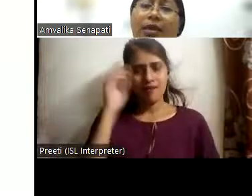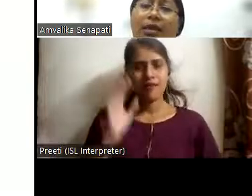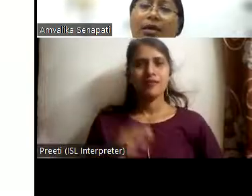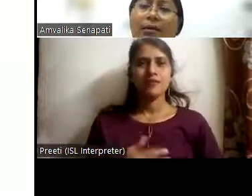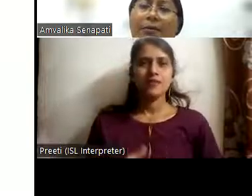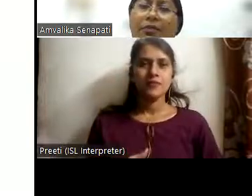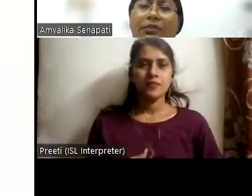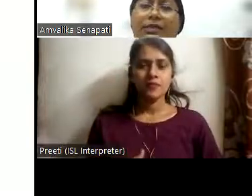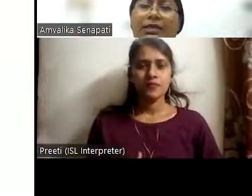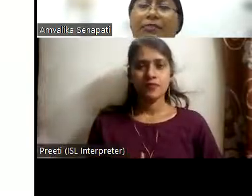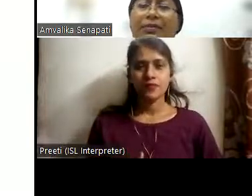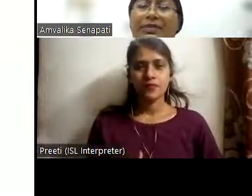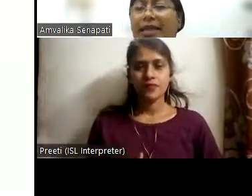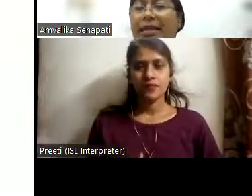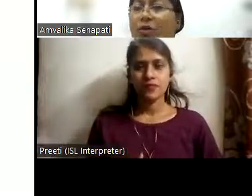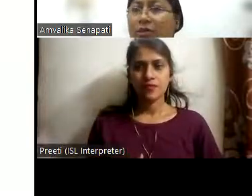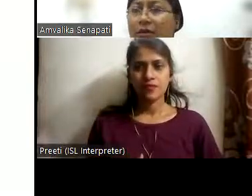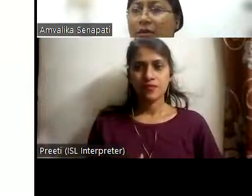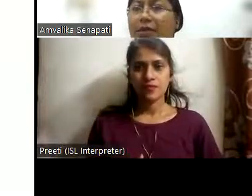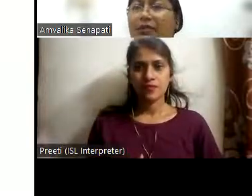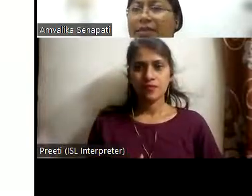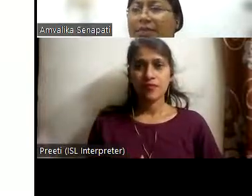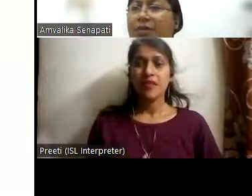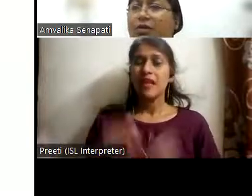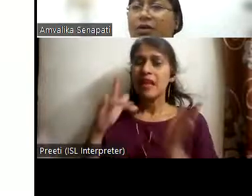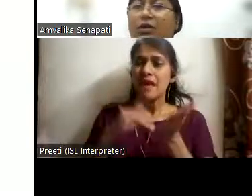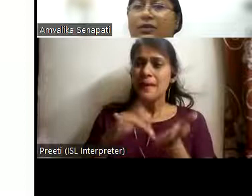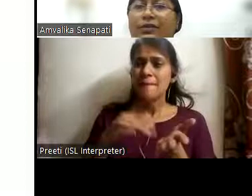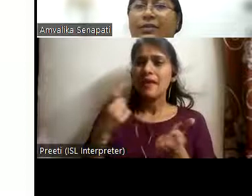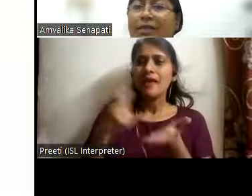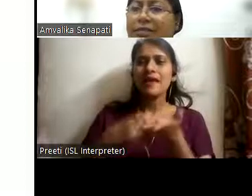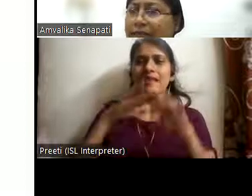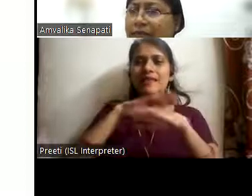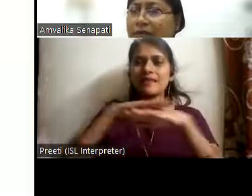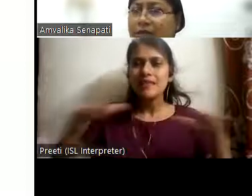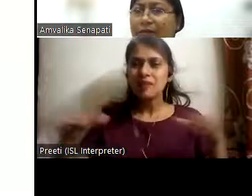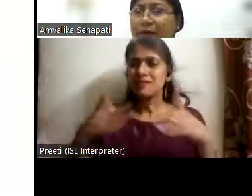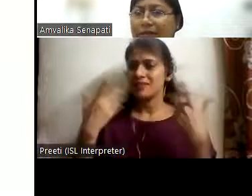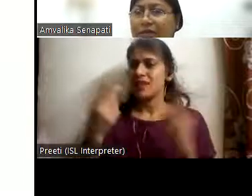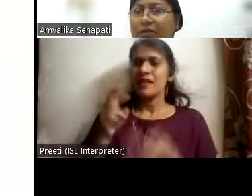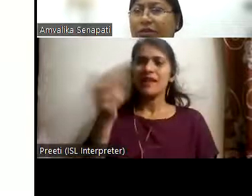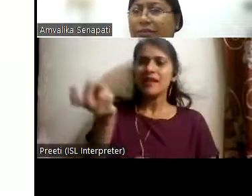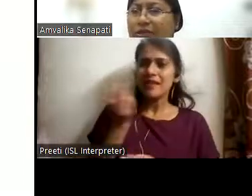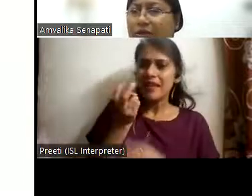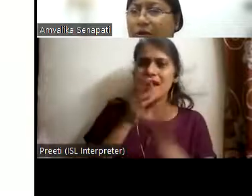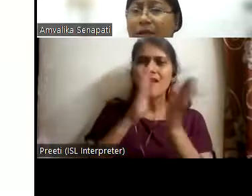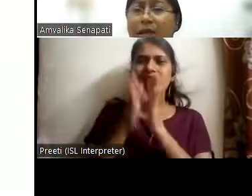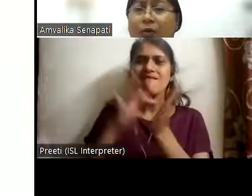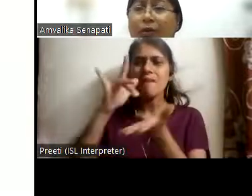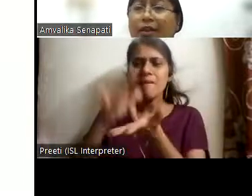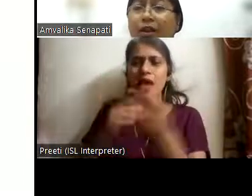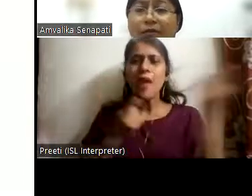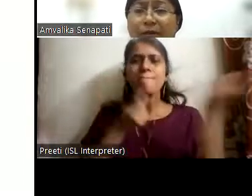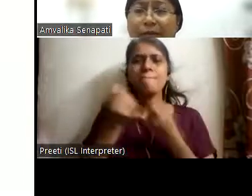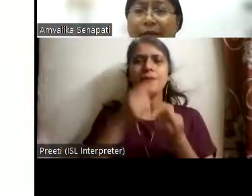where there's a busy counter, a reception counter, or say, for example, a ticket counter in the railway station or the bus stop,